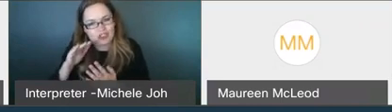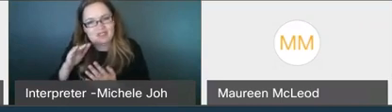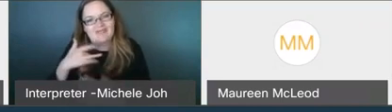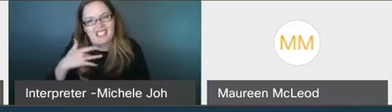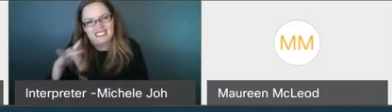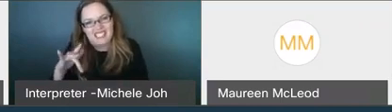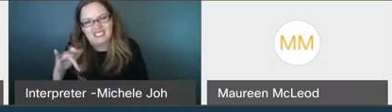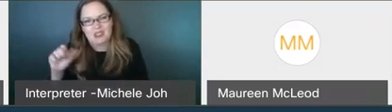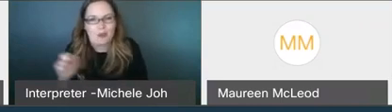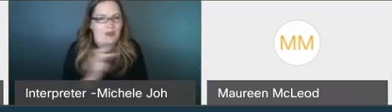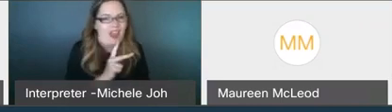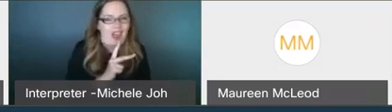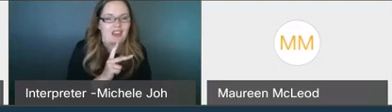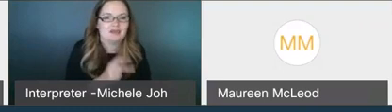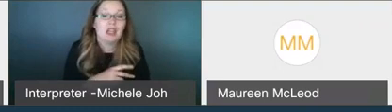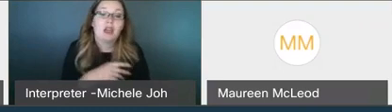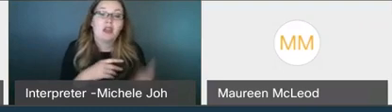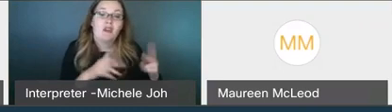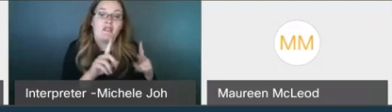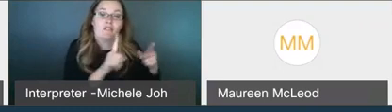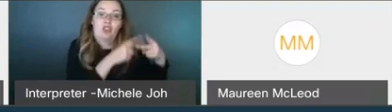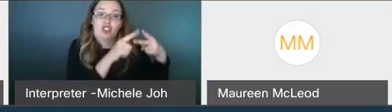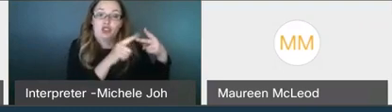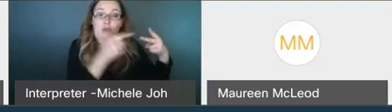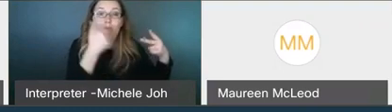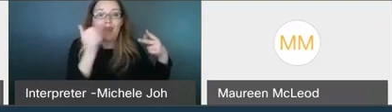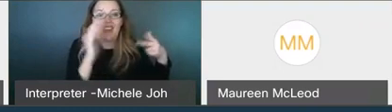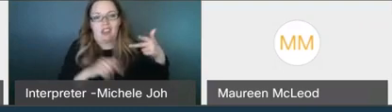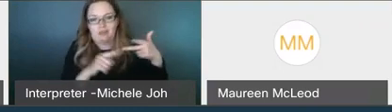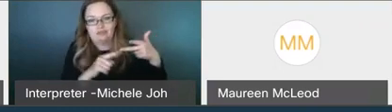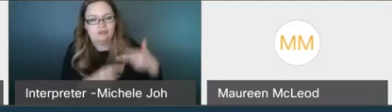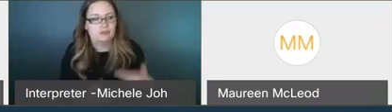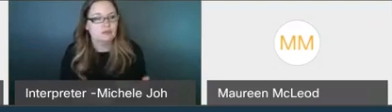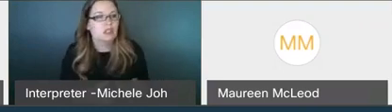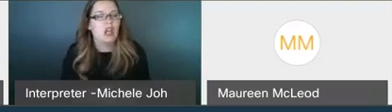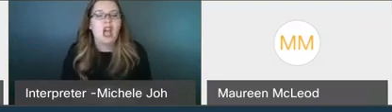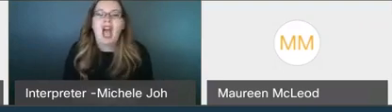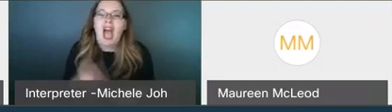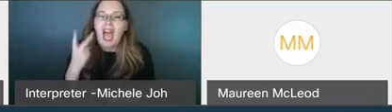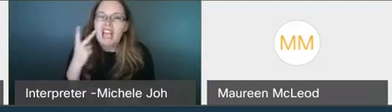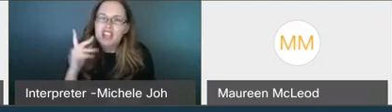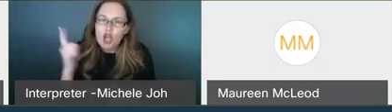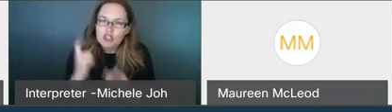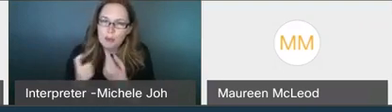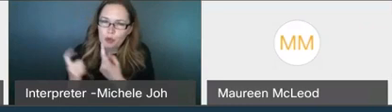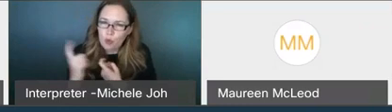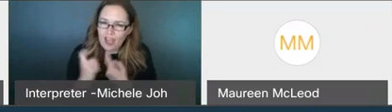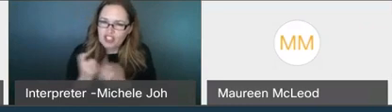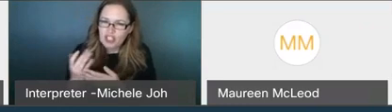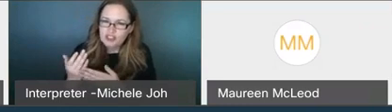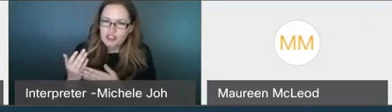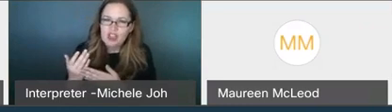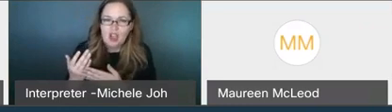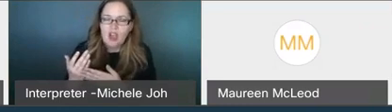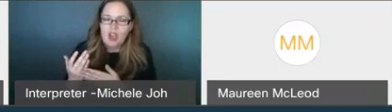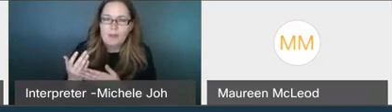So what are decision making about the prescription of MAT? And from your questions, I think this is probably going to be where we're talking in the discussion,